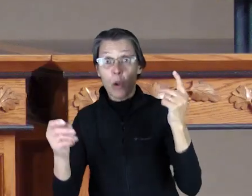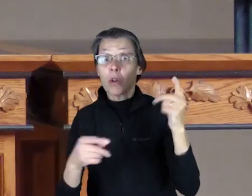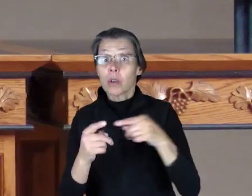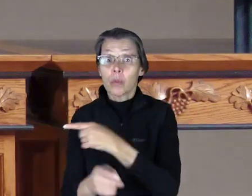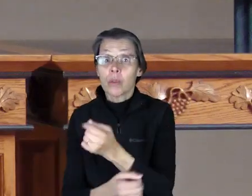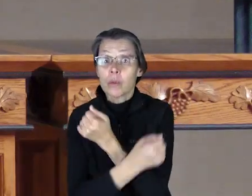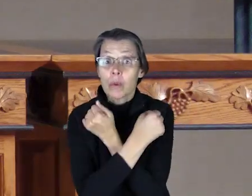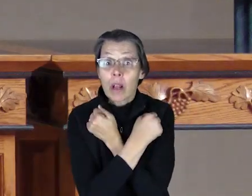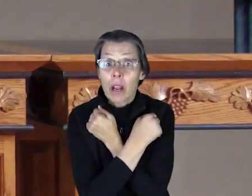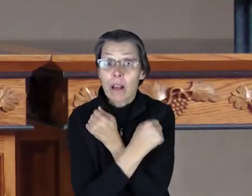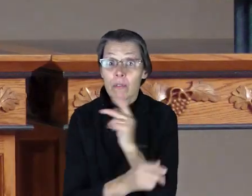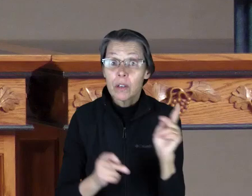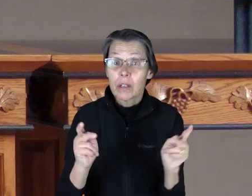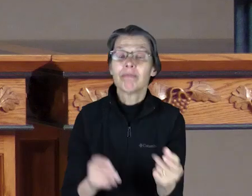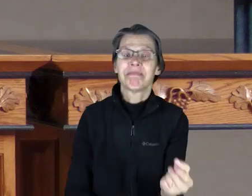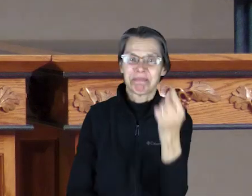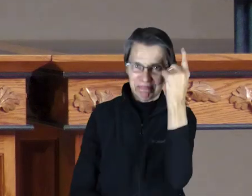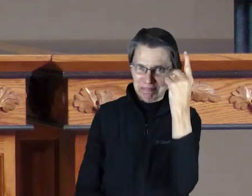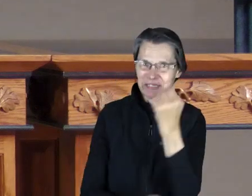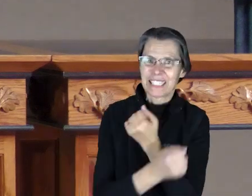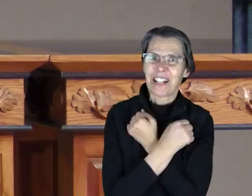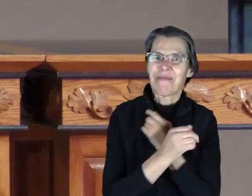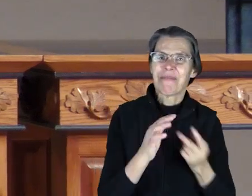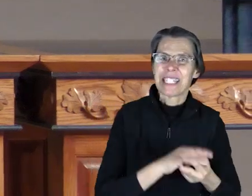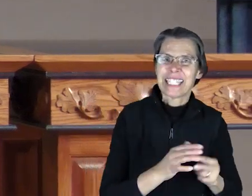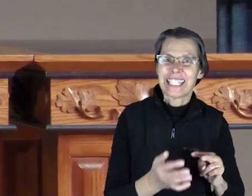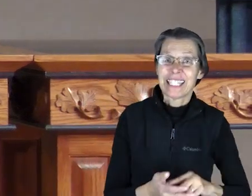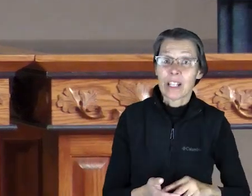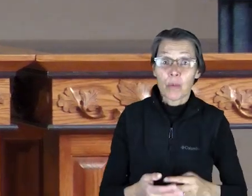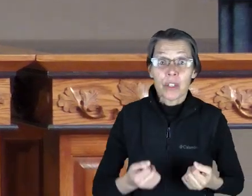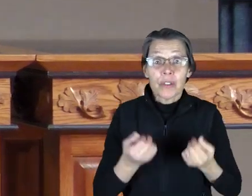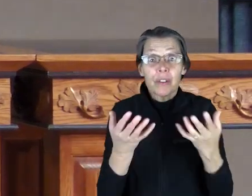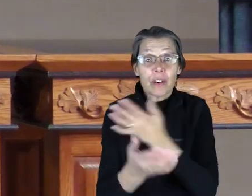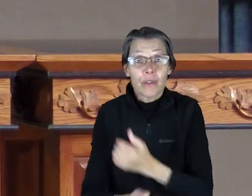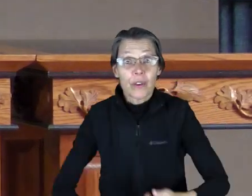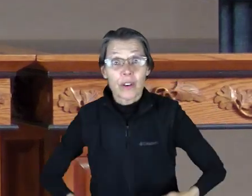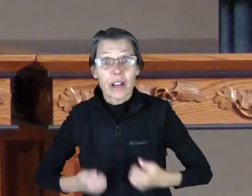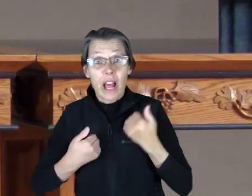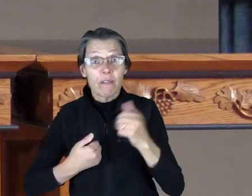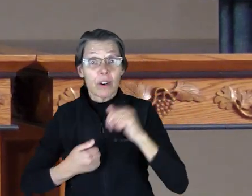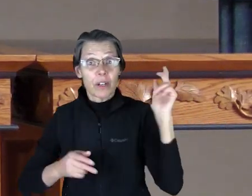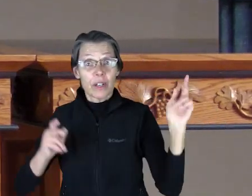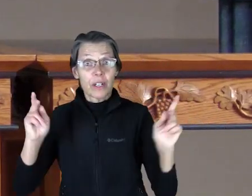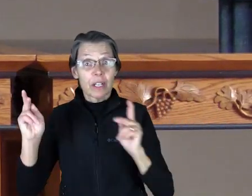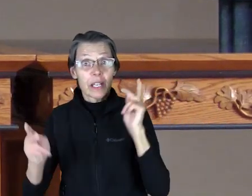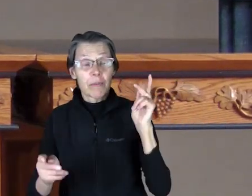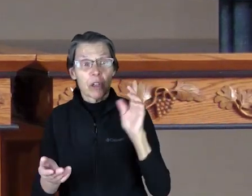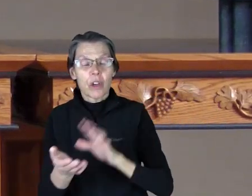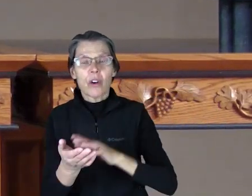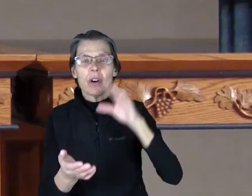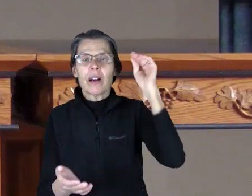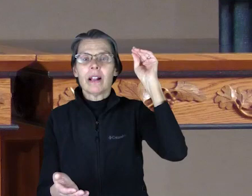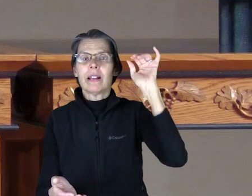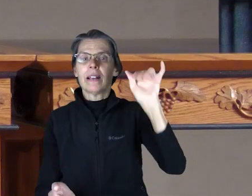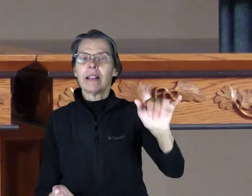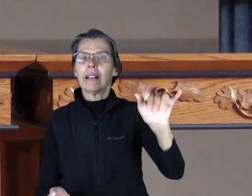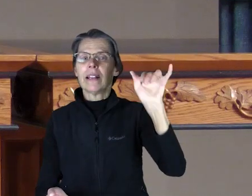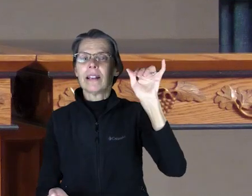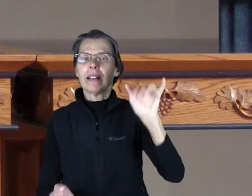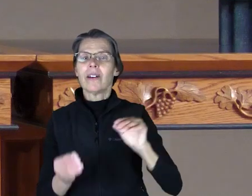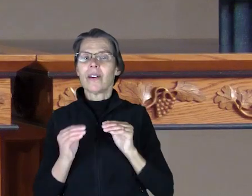In fact, only when you love others do you most understand what love really is. Likewise, only when you give your life for the sake of others do you discover it